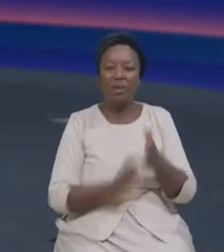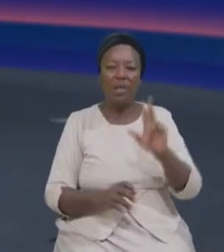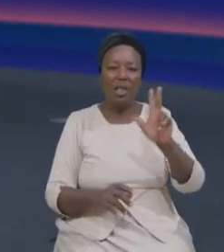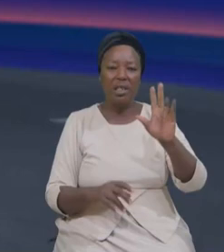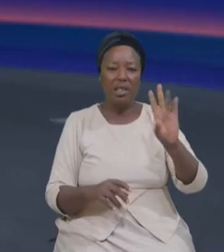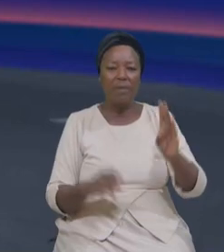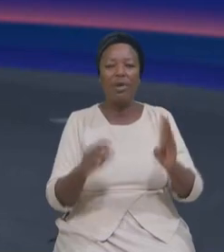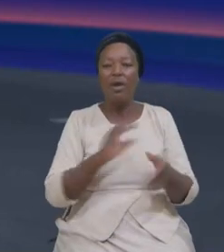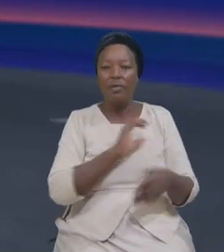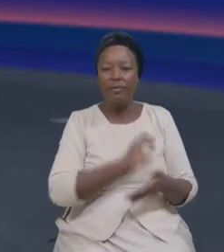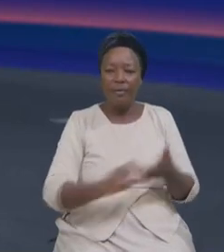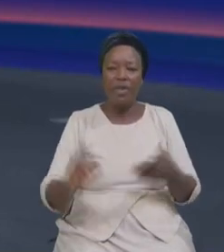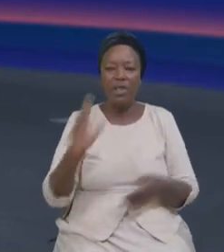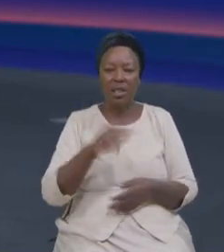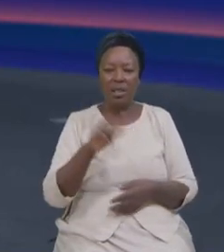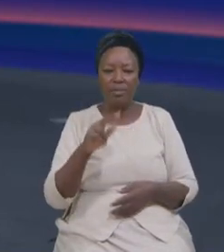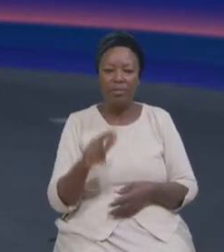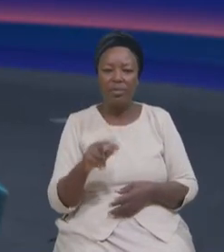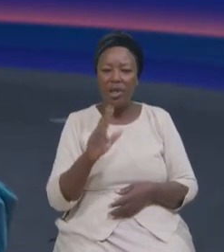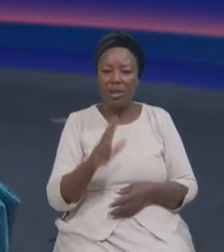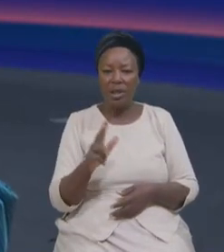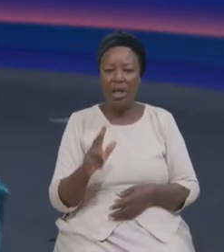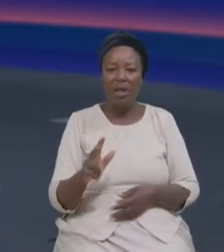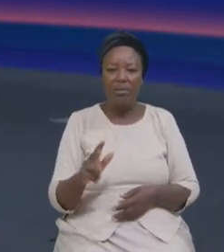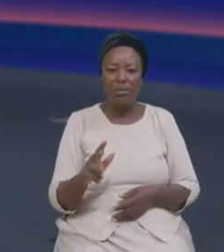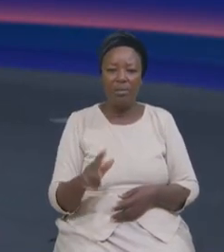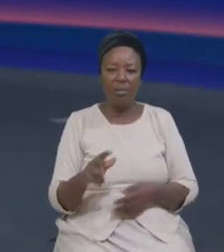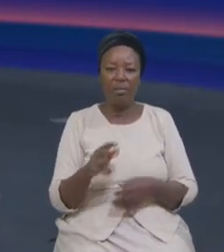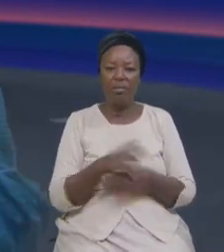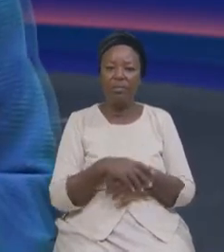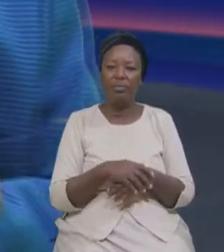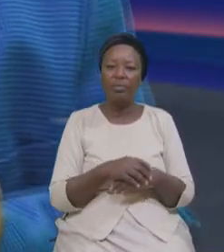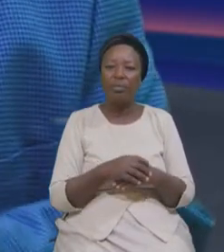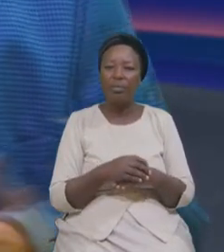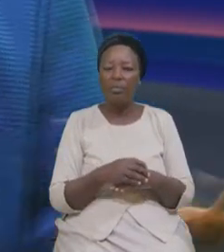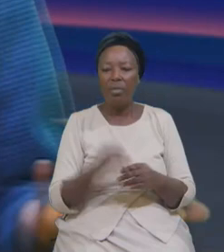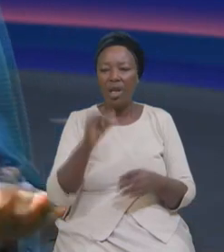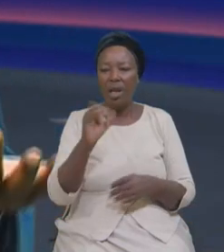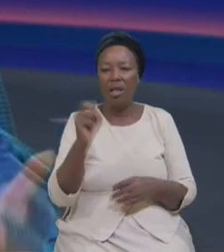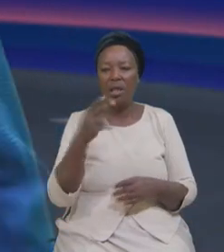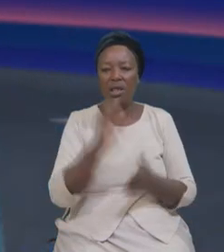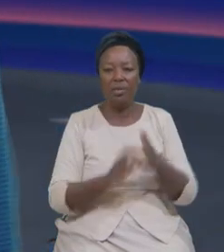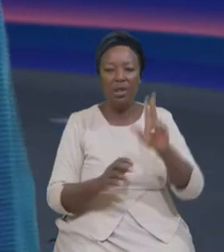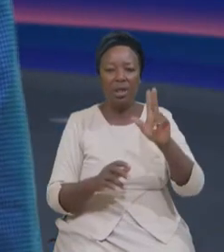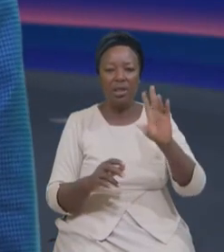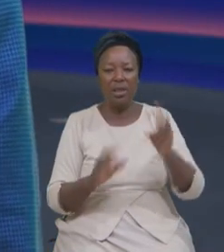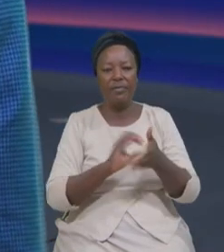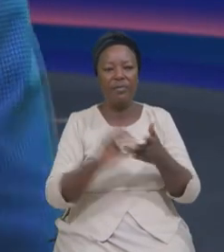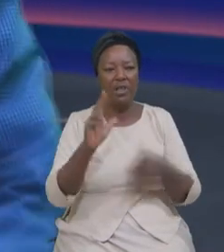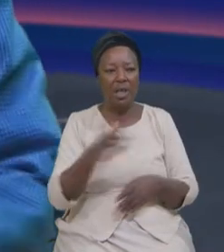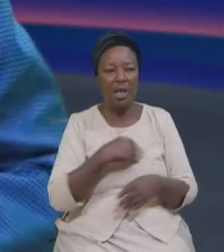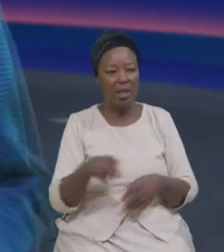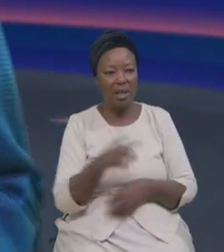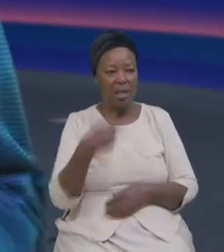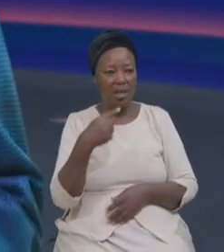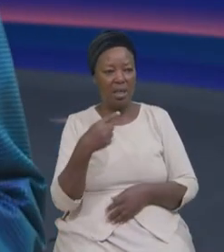expresses it in this way in Isaiah chapter 37, looking at verse 3, and they said unto